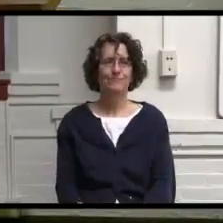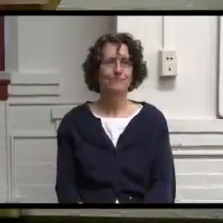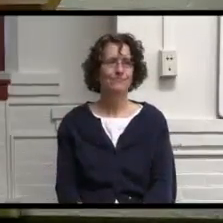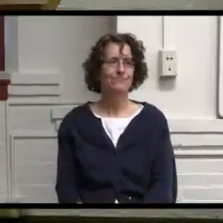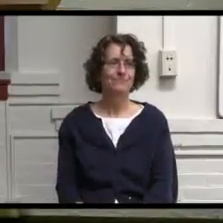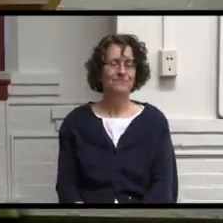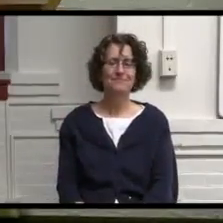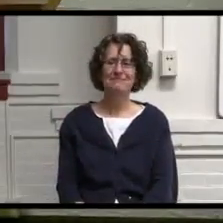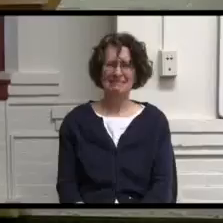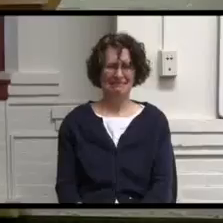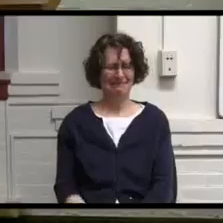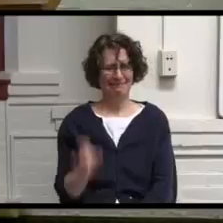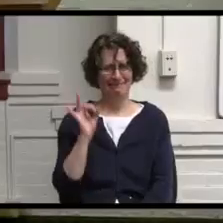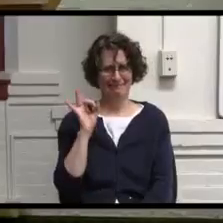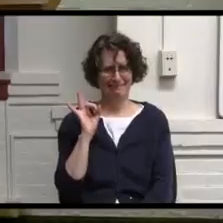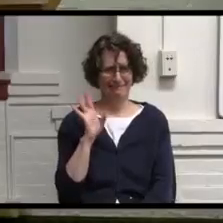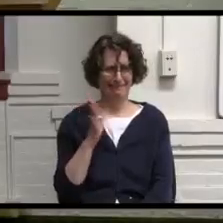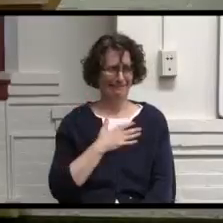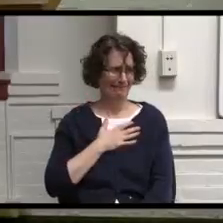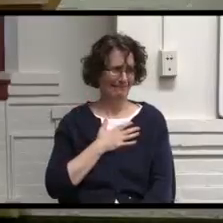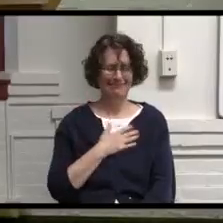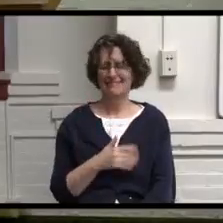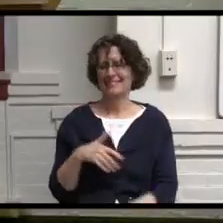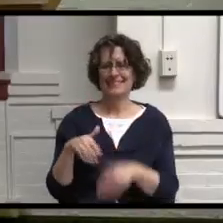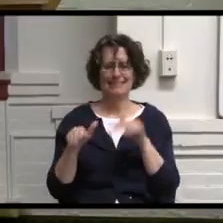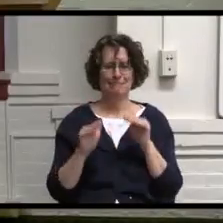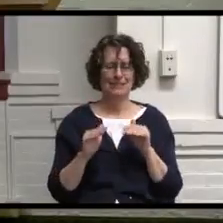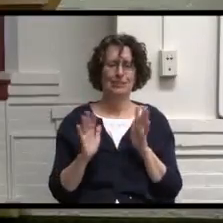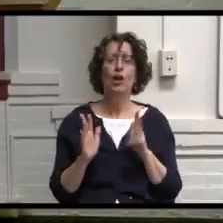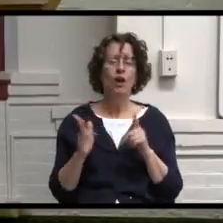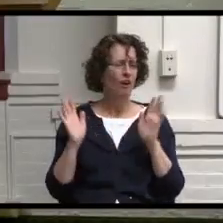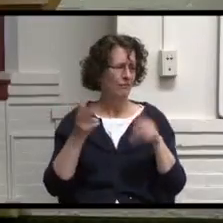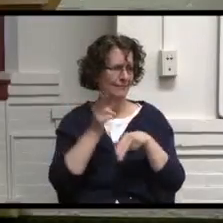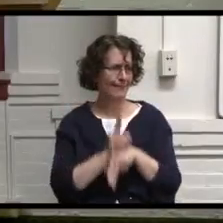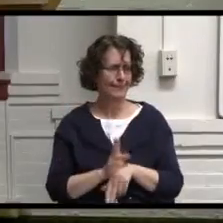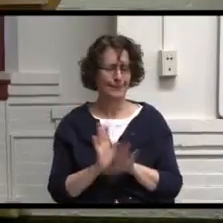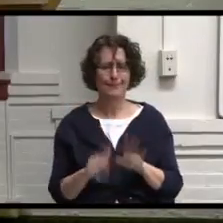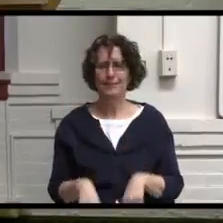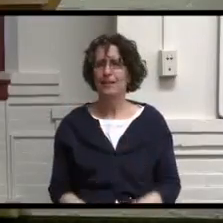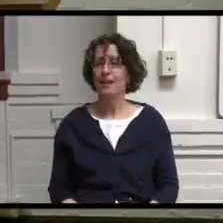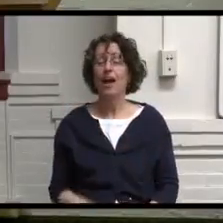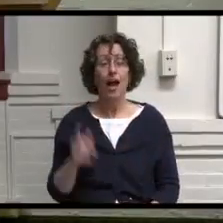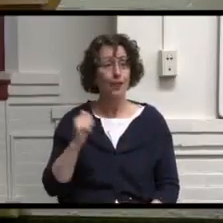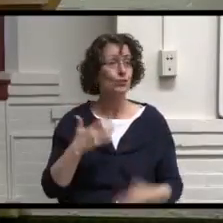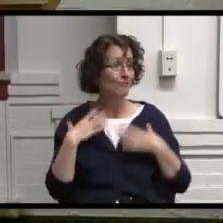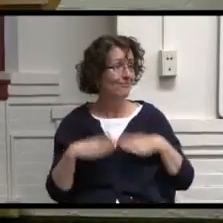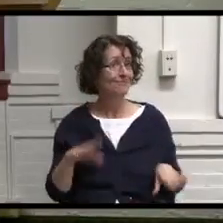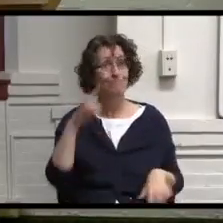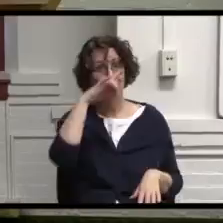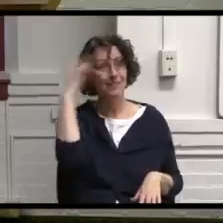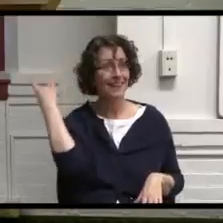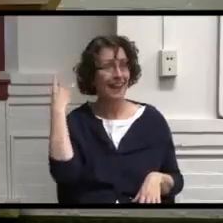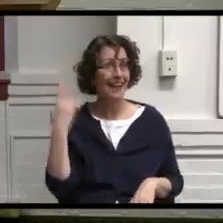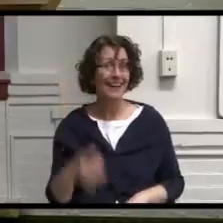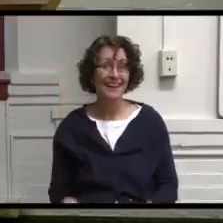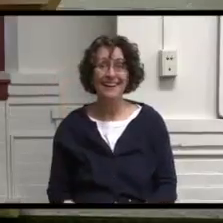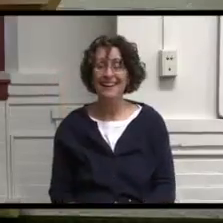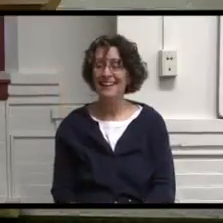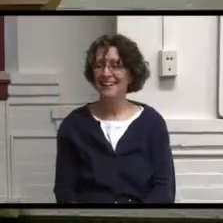It's kind of a morbid kind of thing. Yeah, yeah. You get used to it. I should have dressed in black.